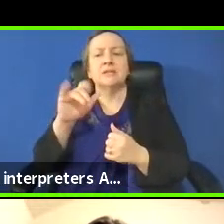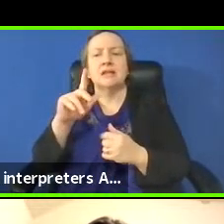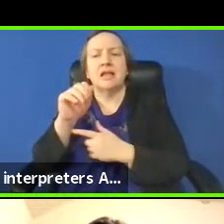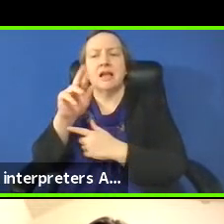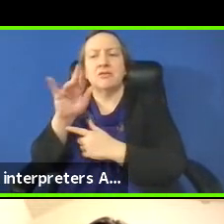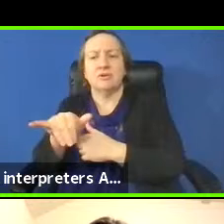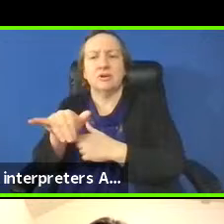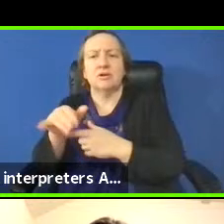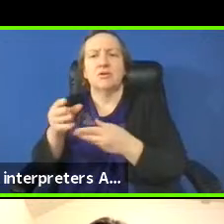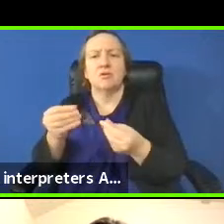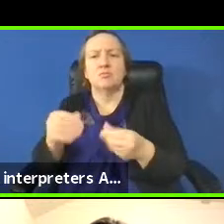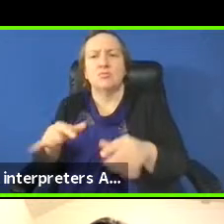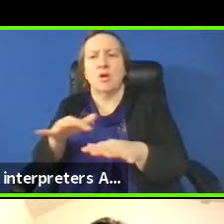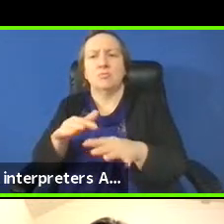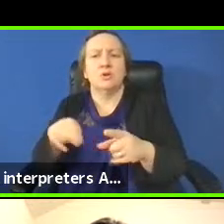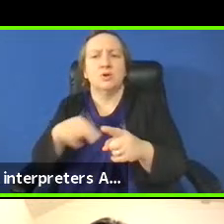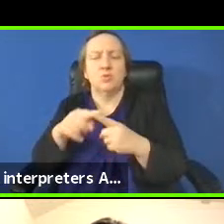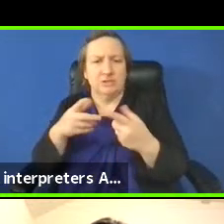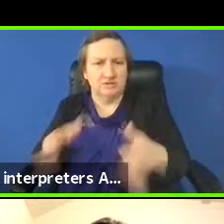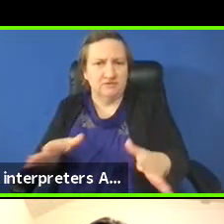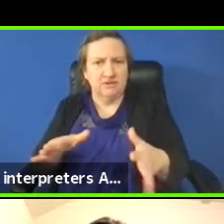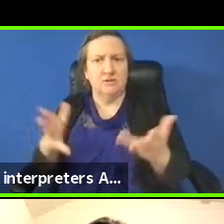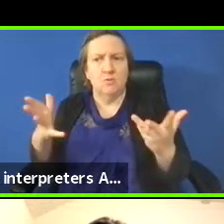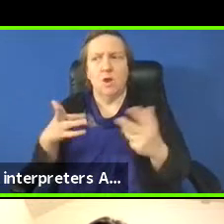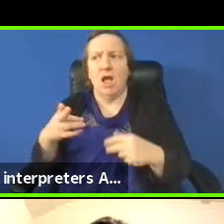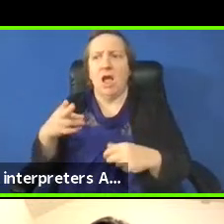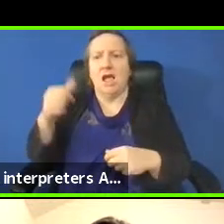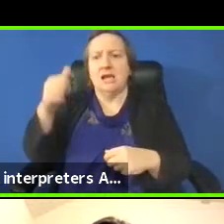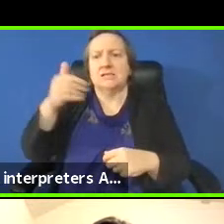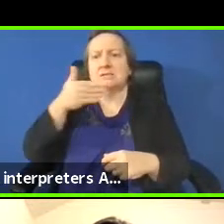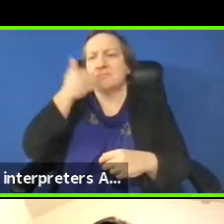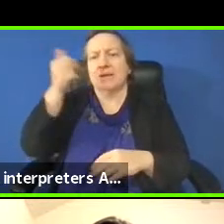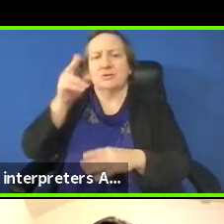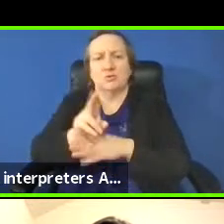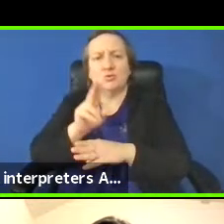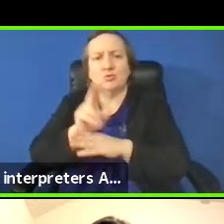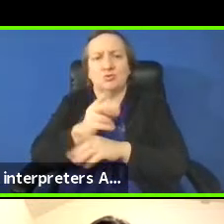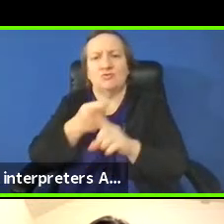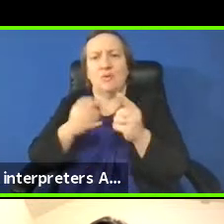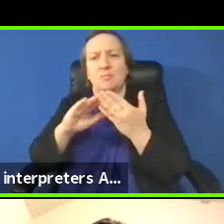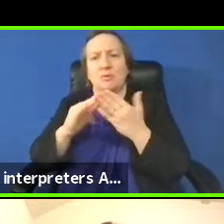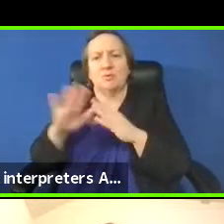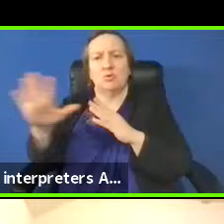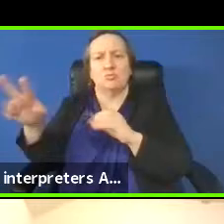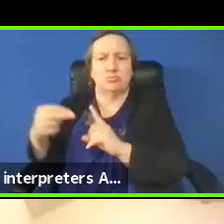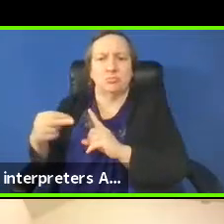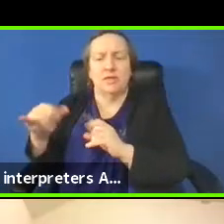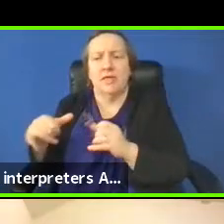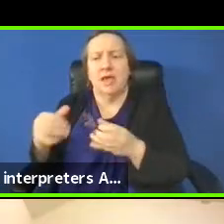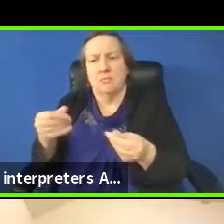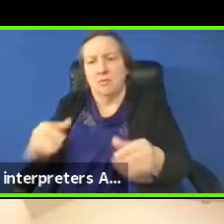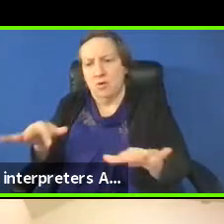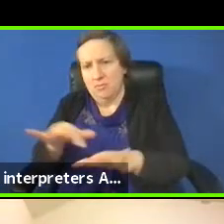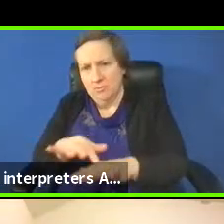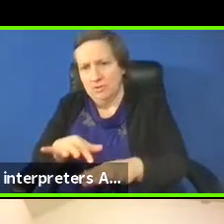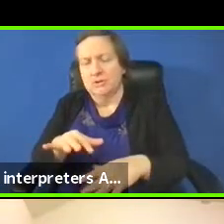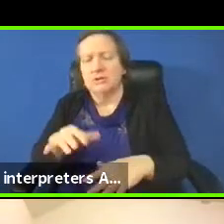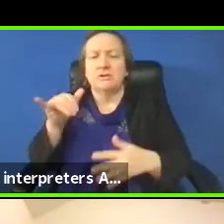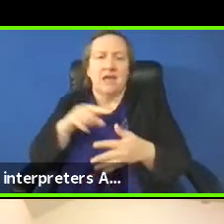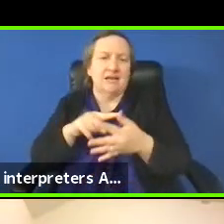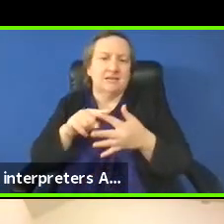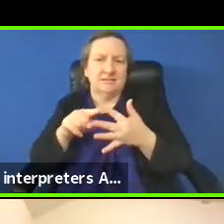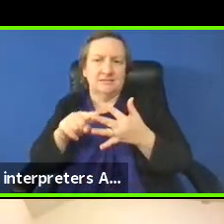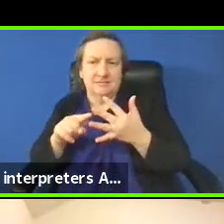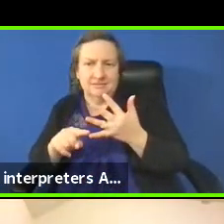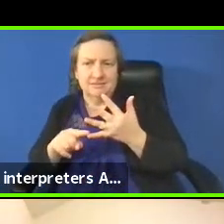project is complete, and what's the highest and best use from the community's perspective of those properties. So those are all